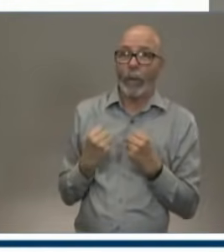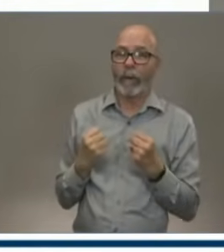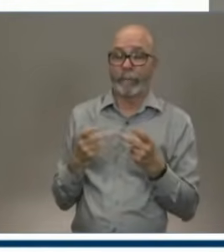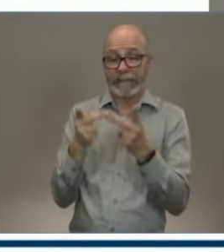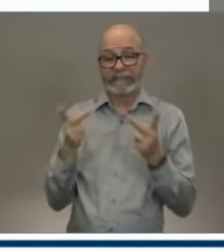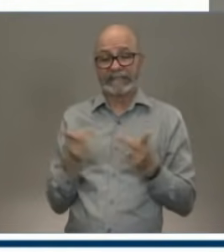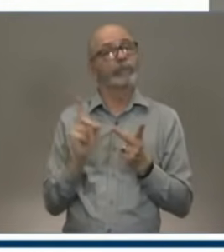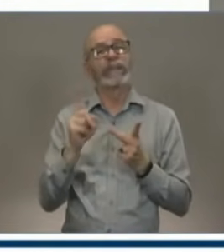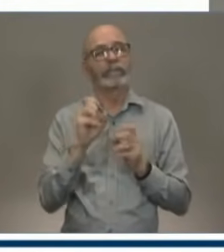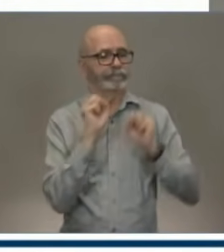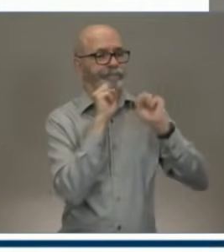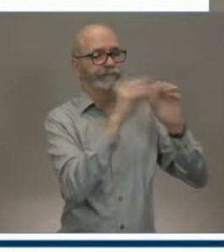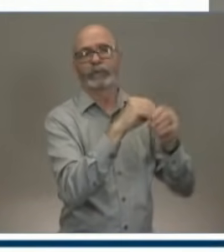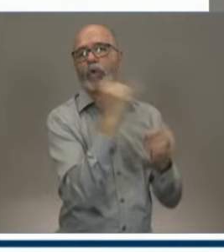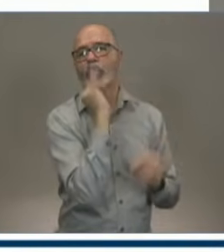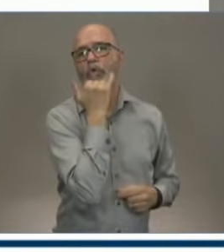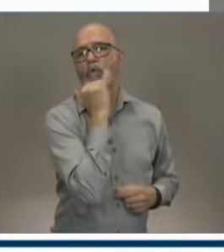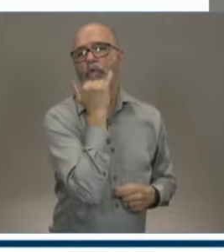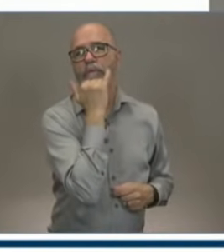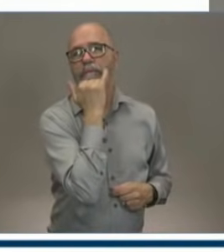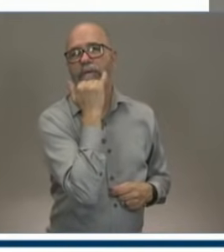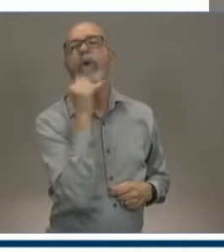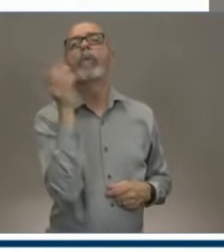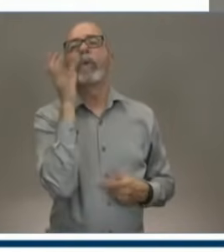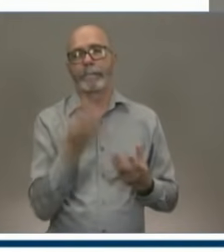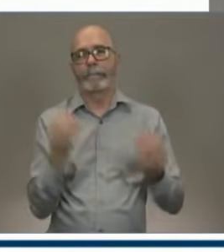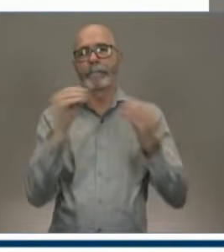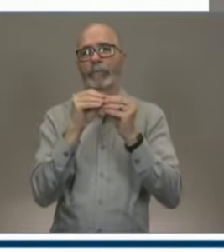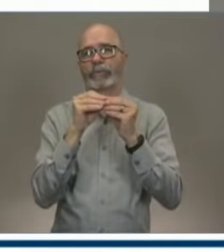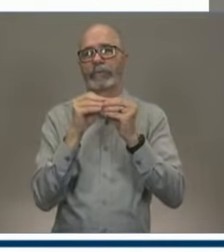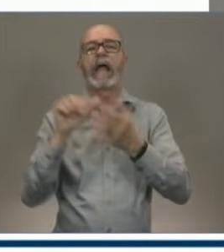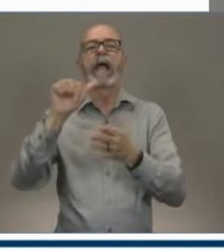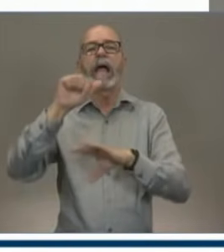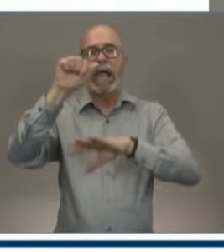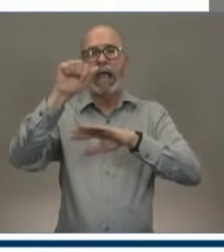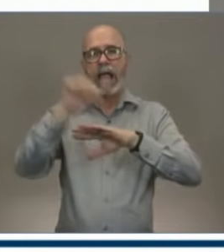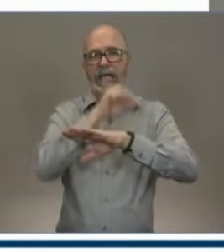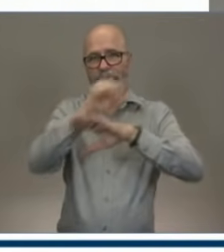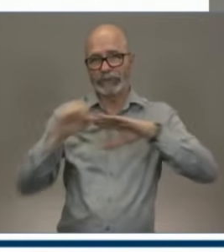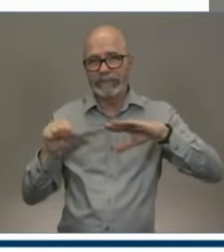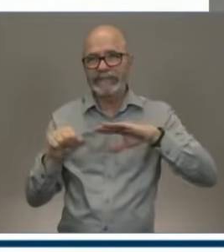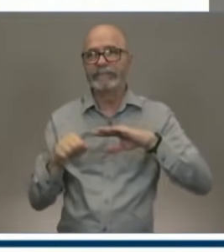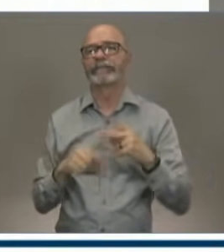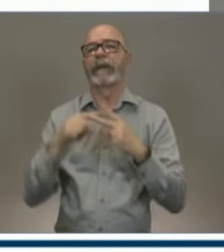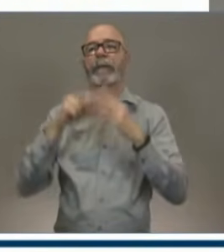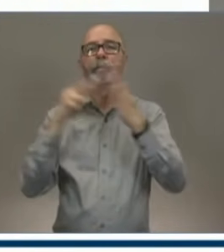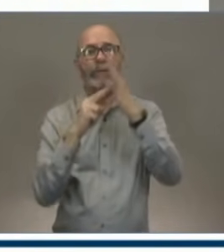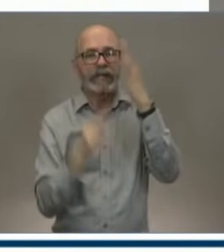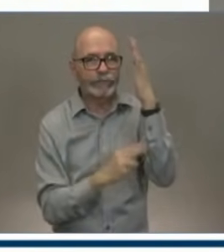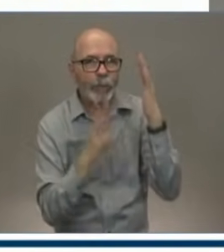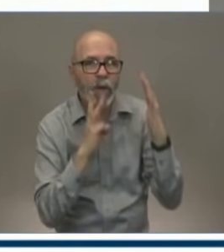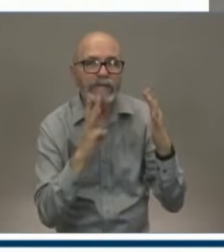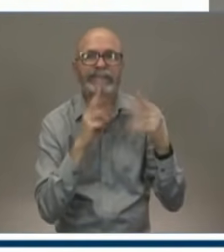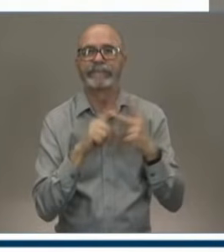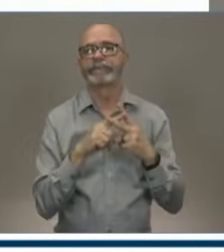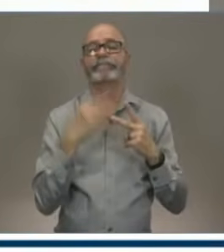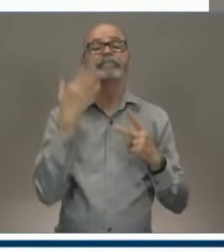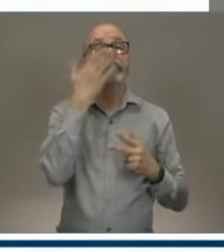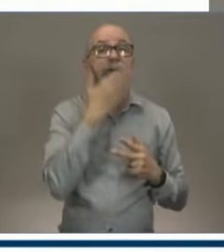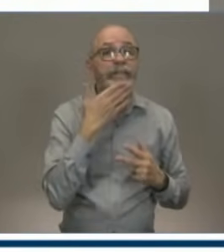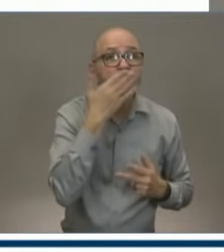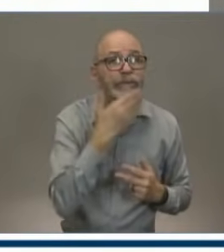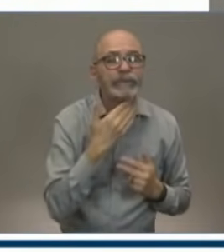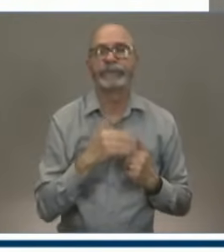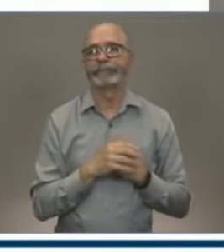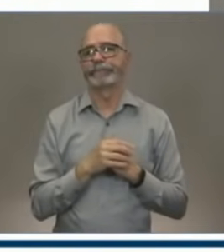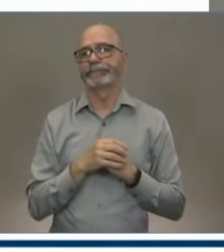Antigonish, Bridgewater, and Amherst. These are in the implementation phase, and all of these 4 will be 4 more additional